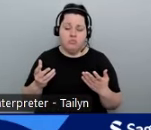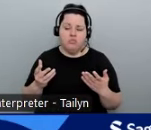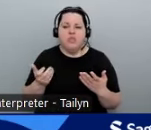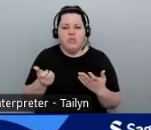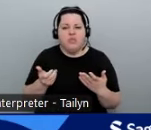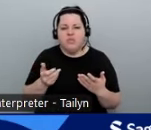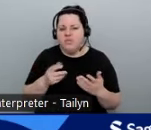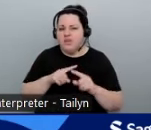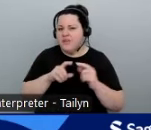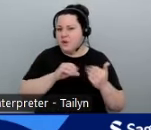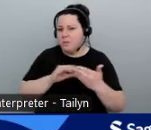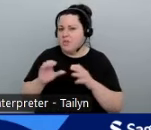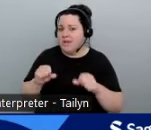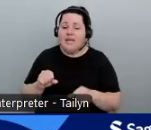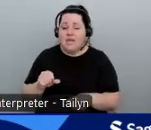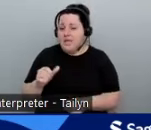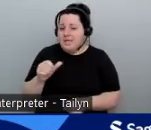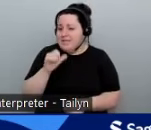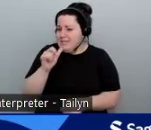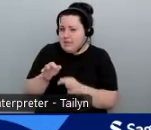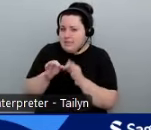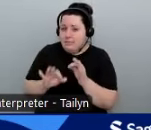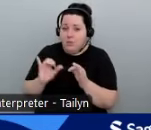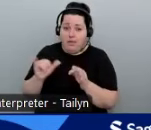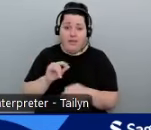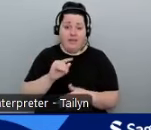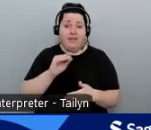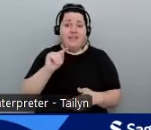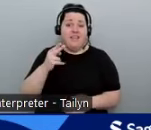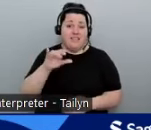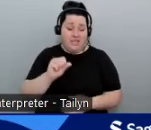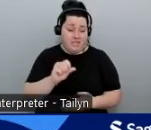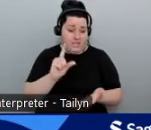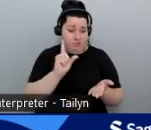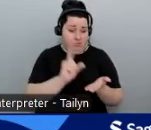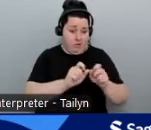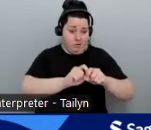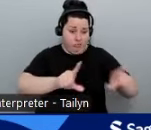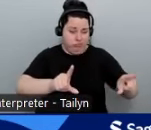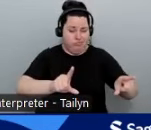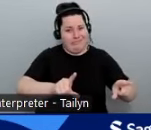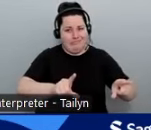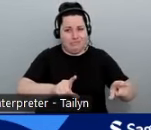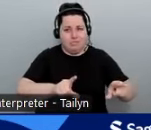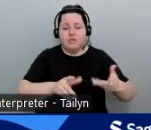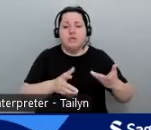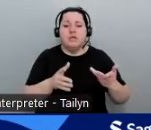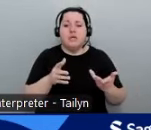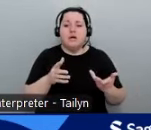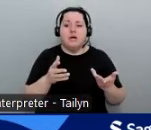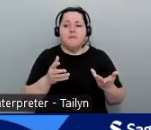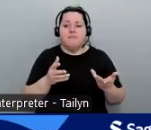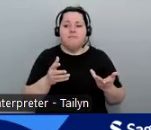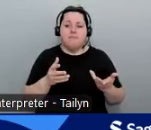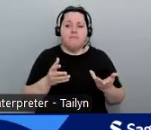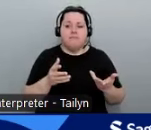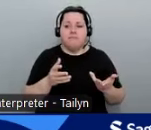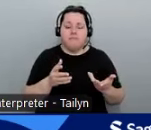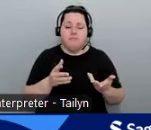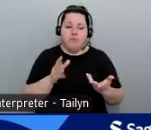won't be as simple as just simply taking your thesis as is and publishing it. Almost certainly, by virtue of publishing